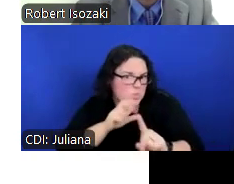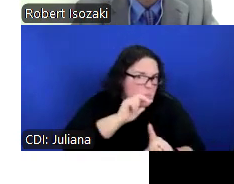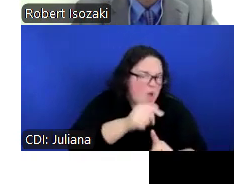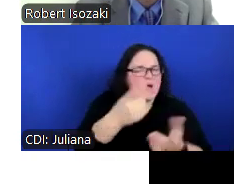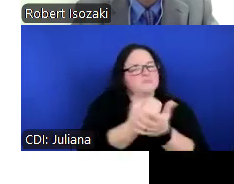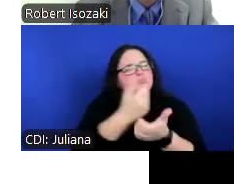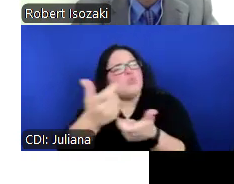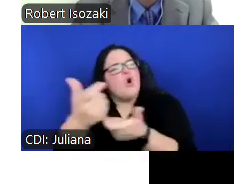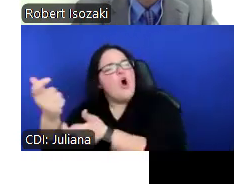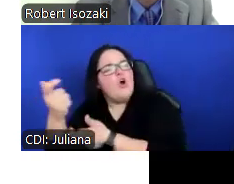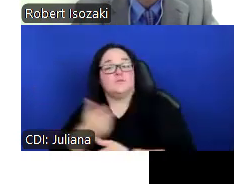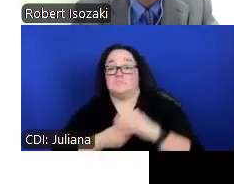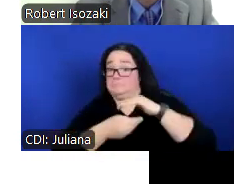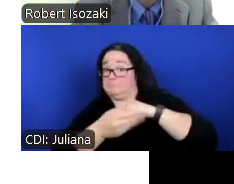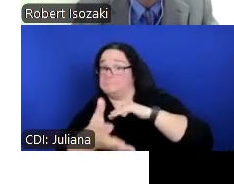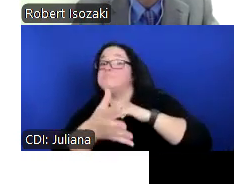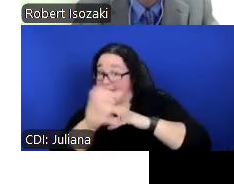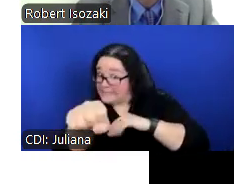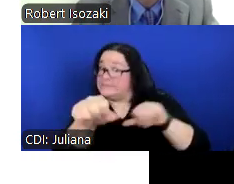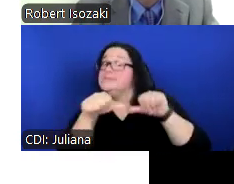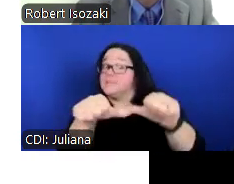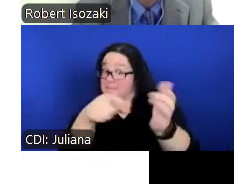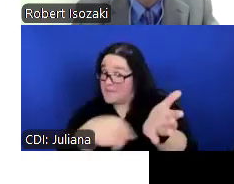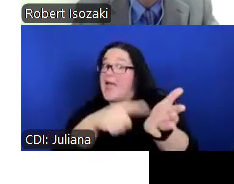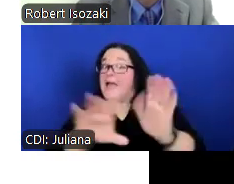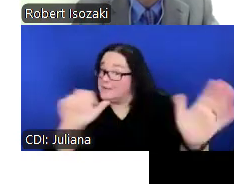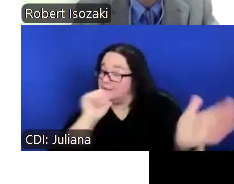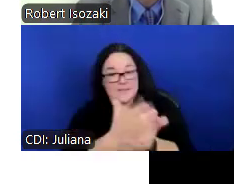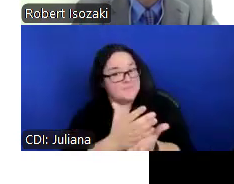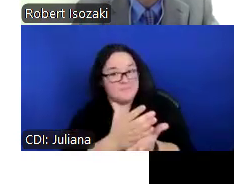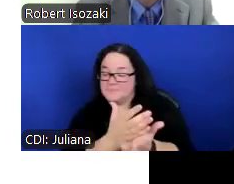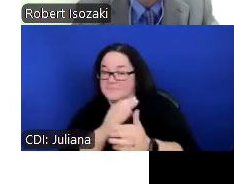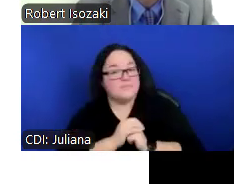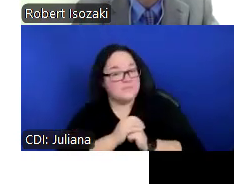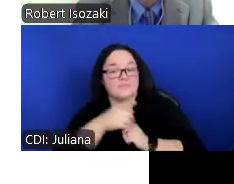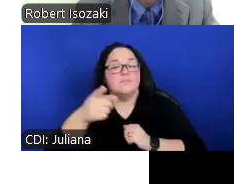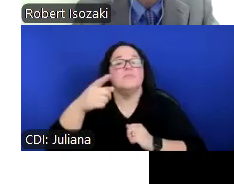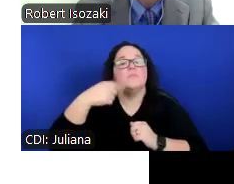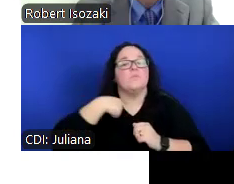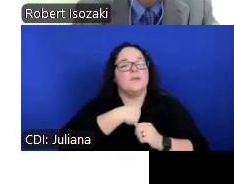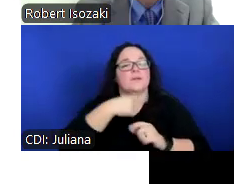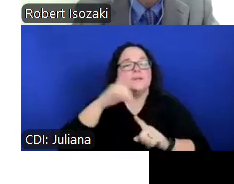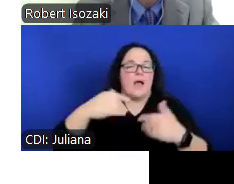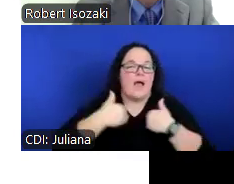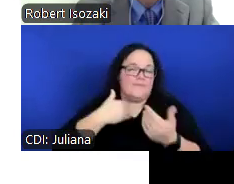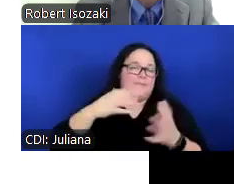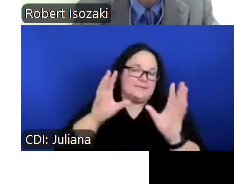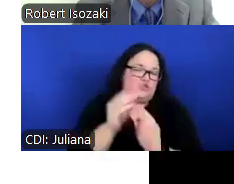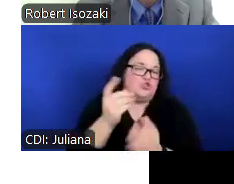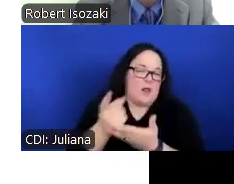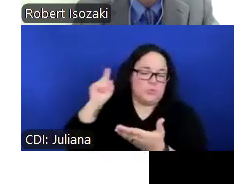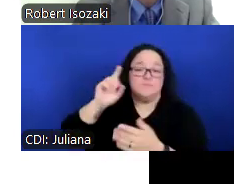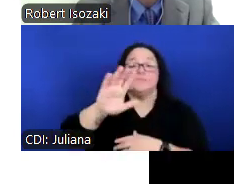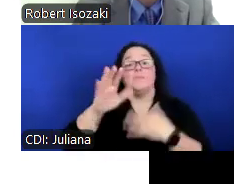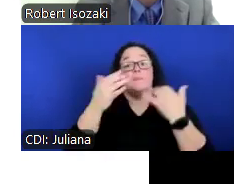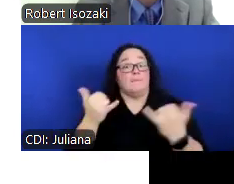mortgage. But also we did a session on debt collection. Up tomorrow is a session on bankruptcy. And then next week in